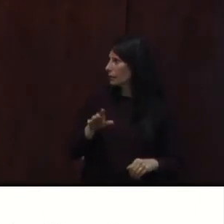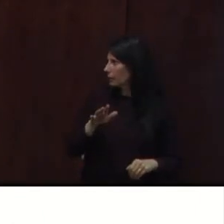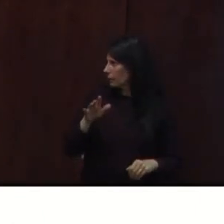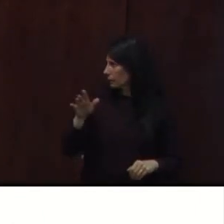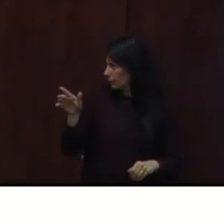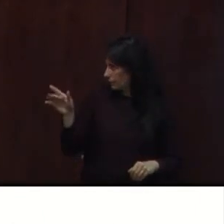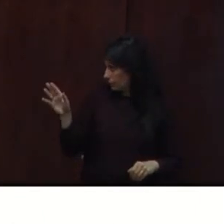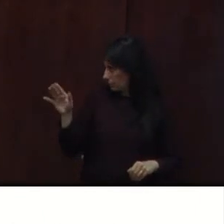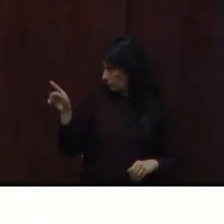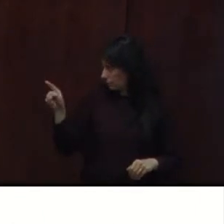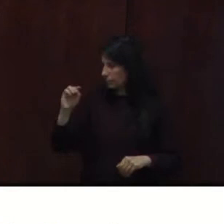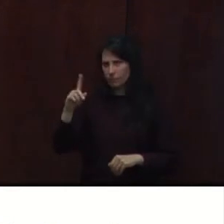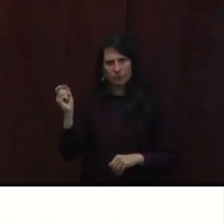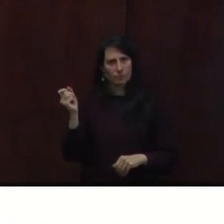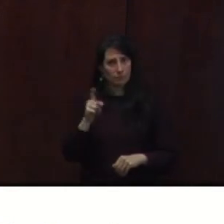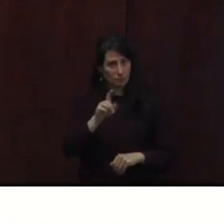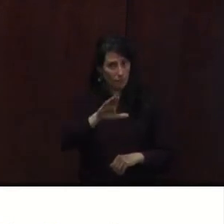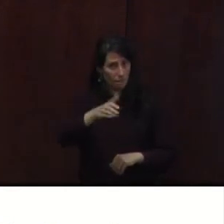Correct.